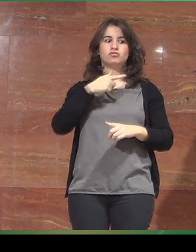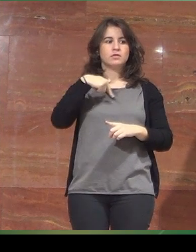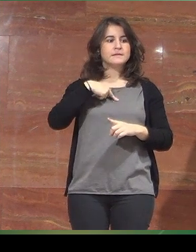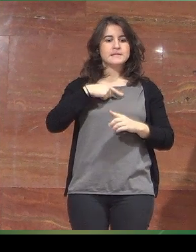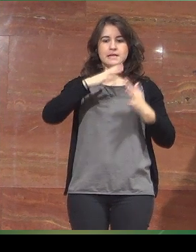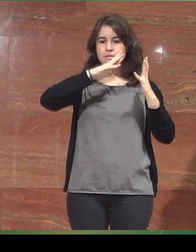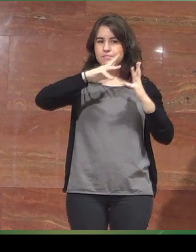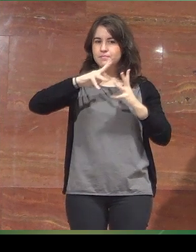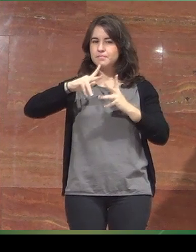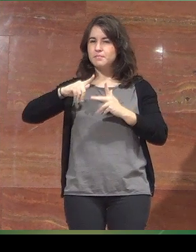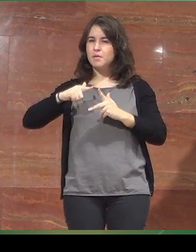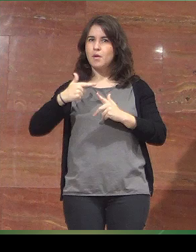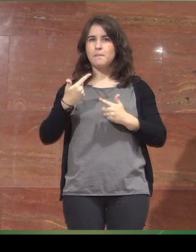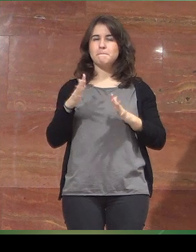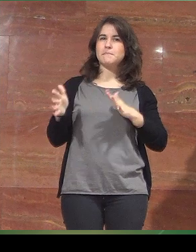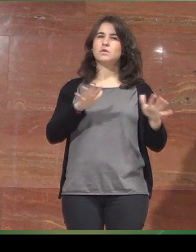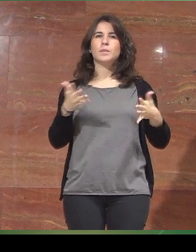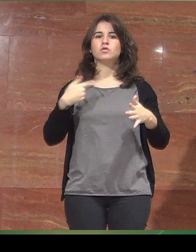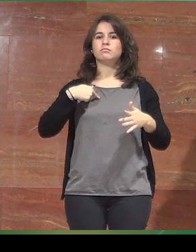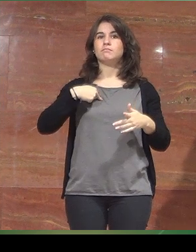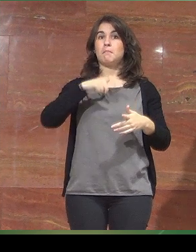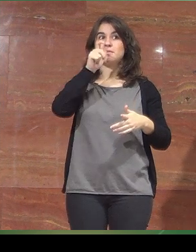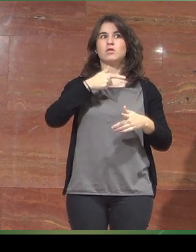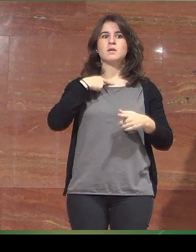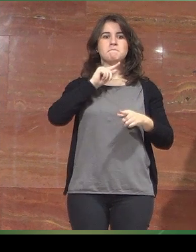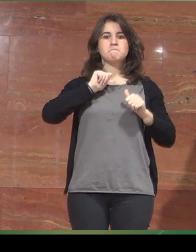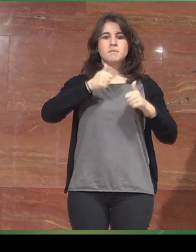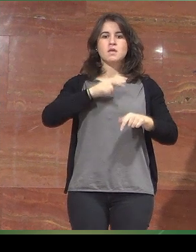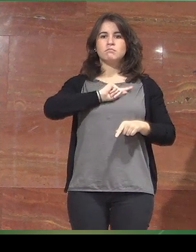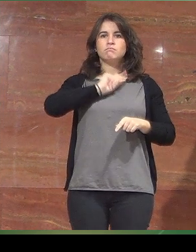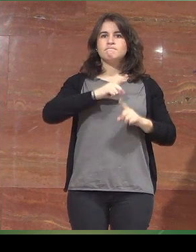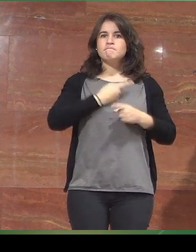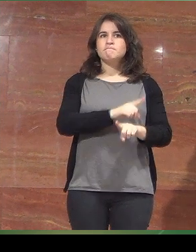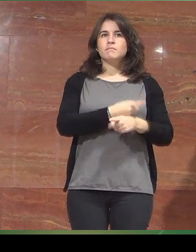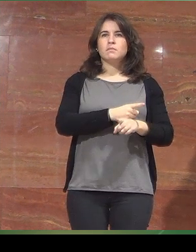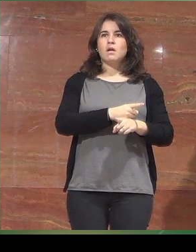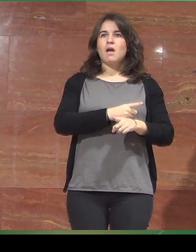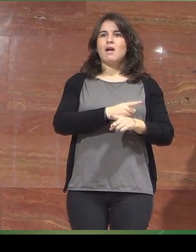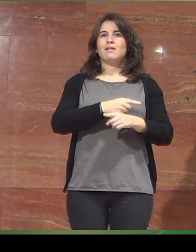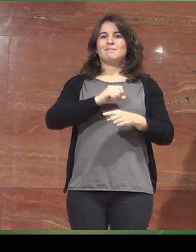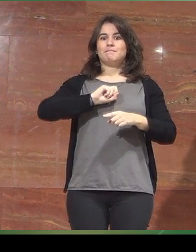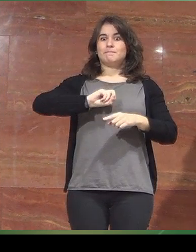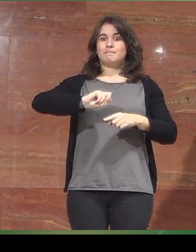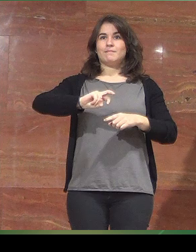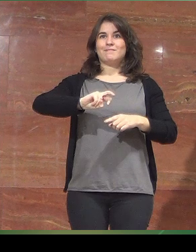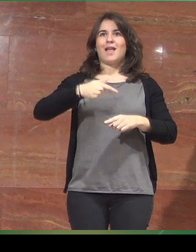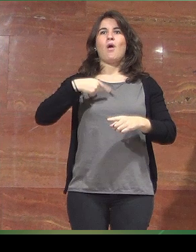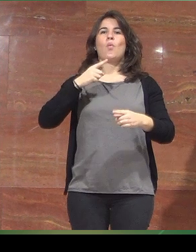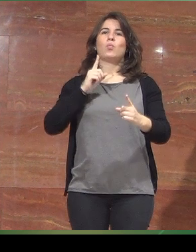This gives an idea of the density of signs within the prototype and central London area.